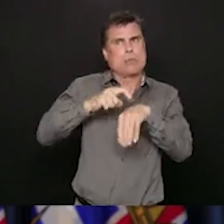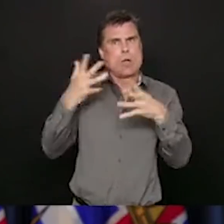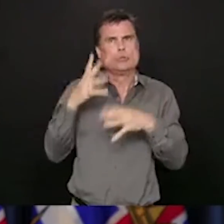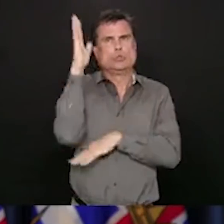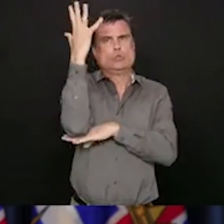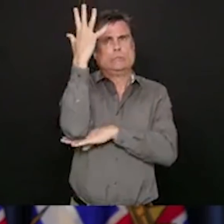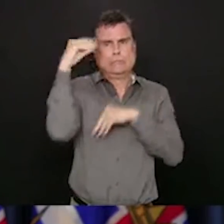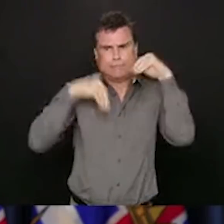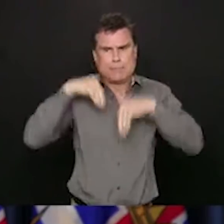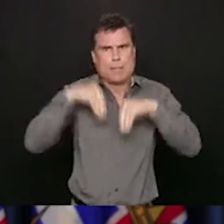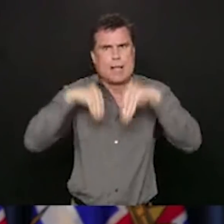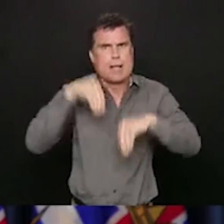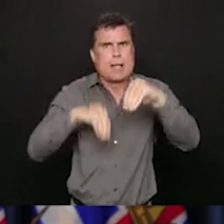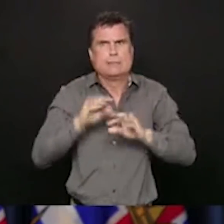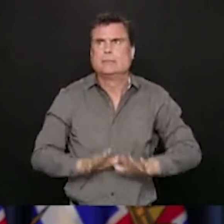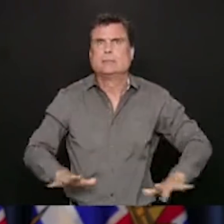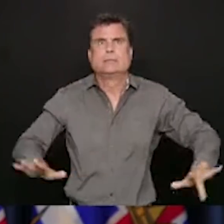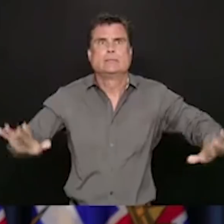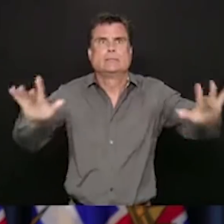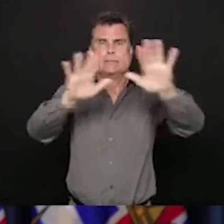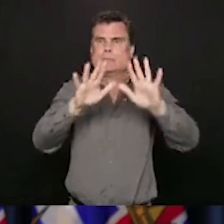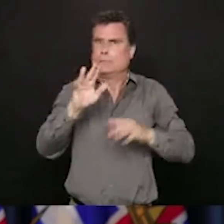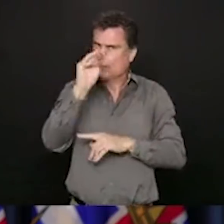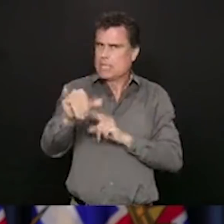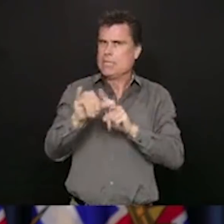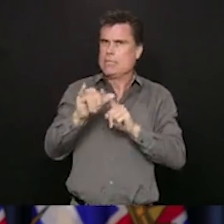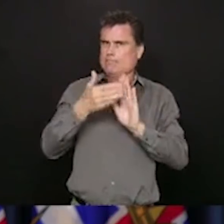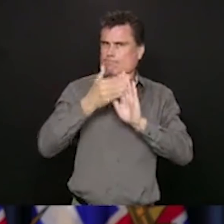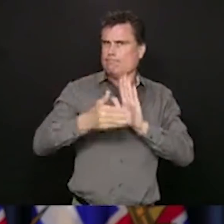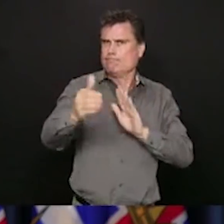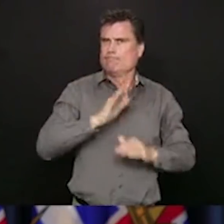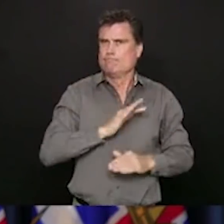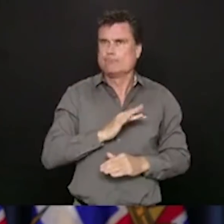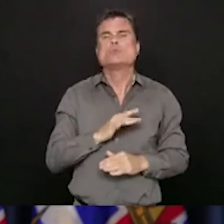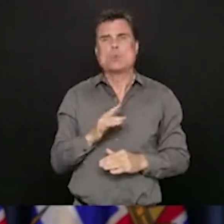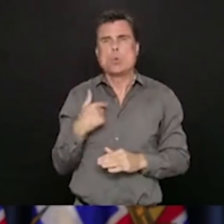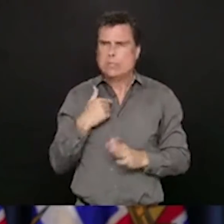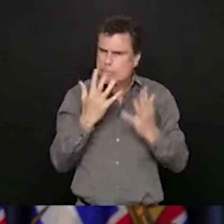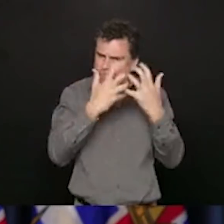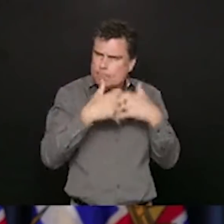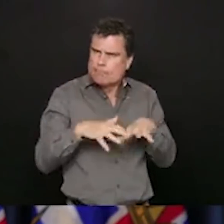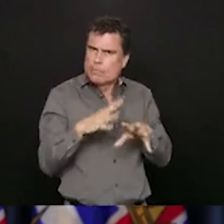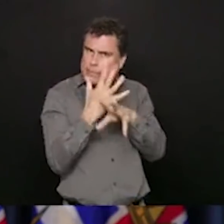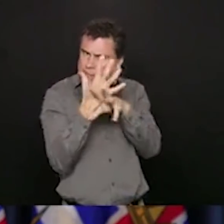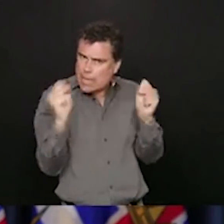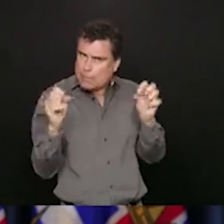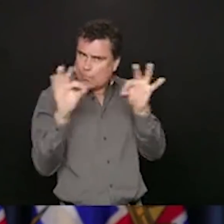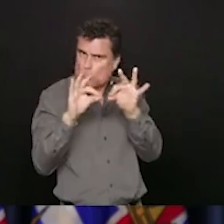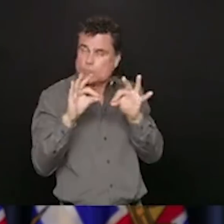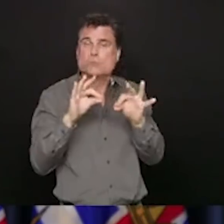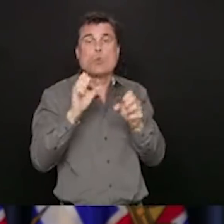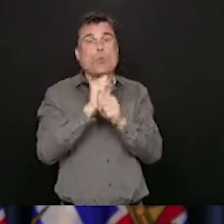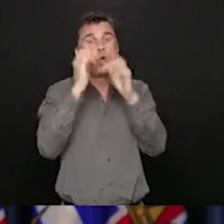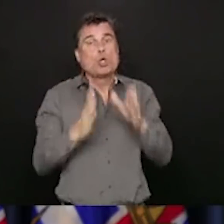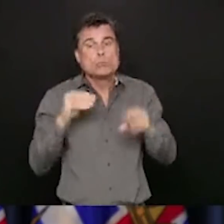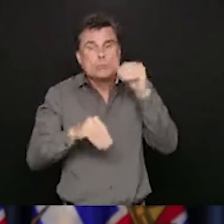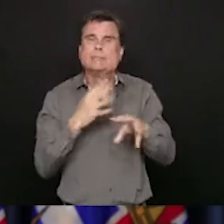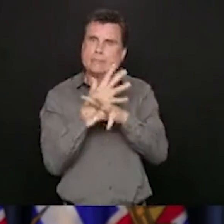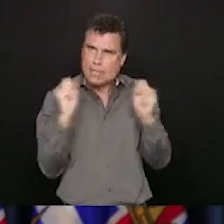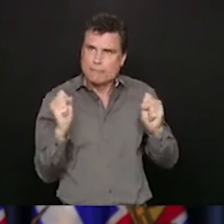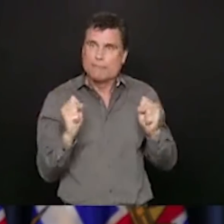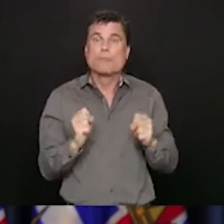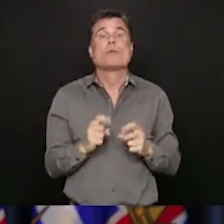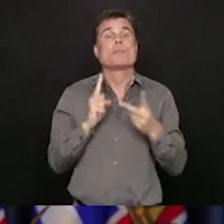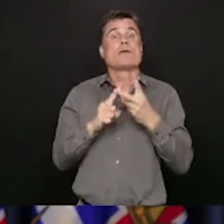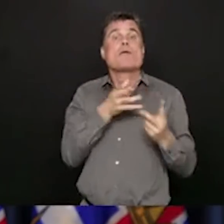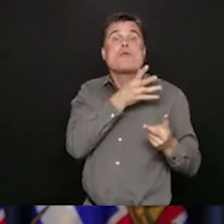safe operation of the tree planting season. In agriculture, we put in place safe operating procedures for those temporary foreign workers that are